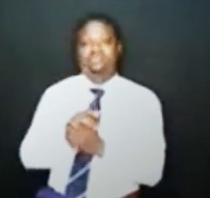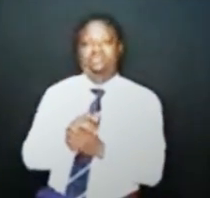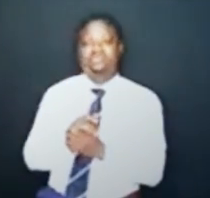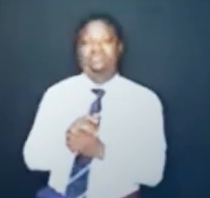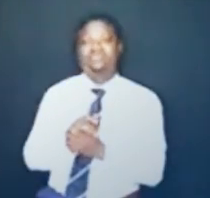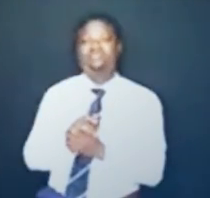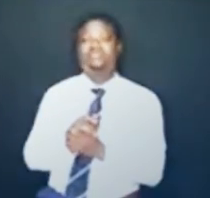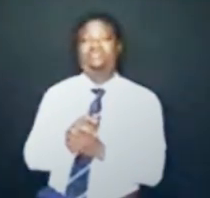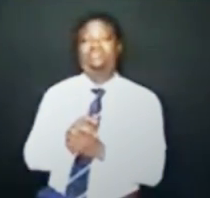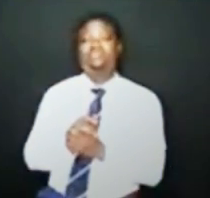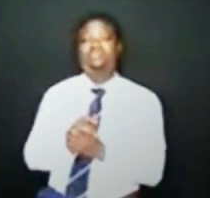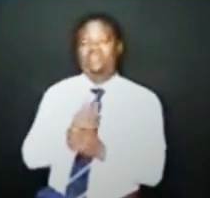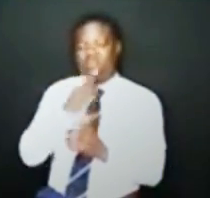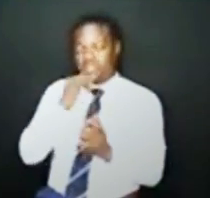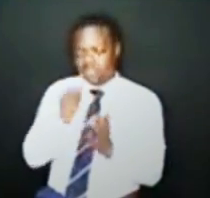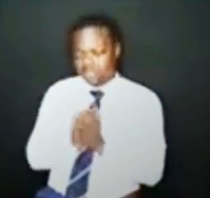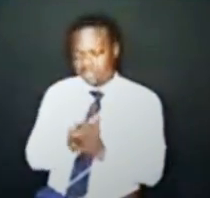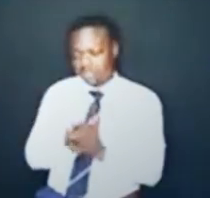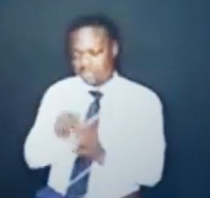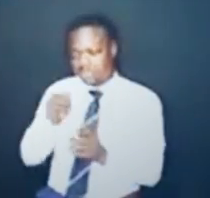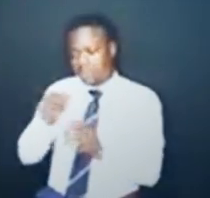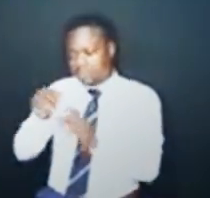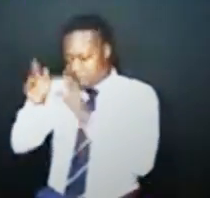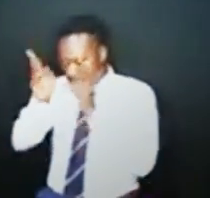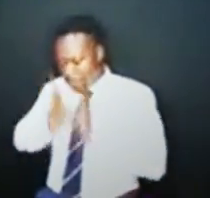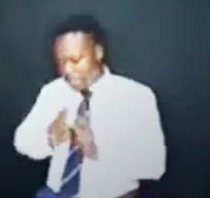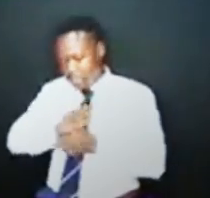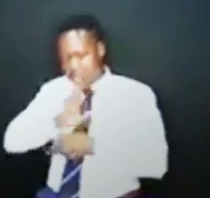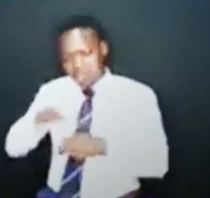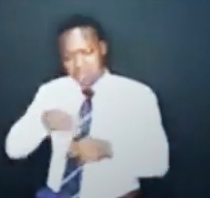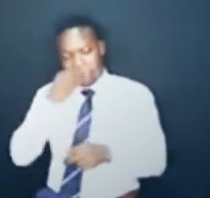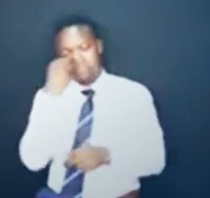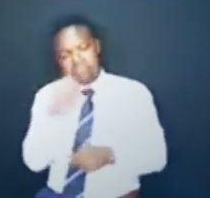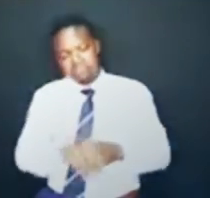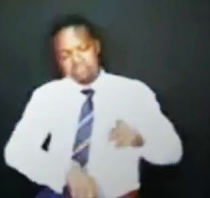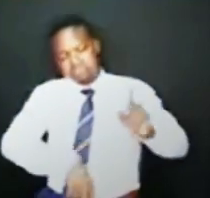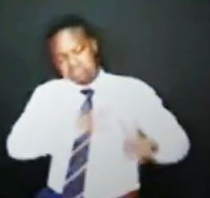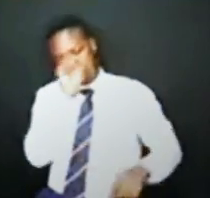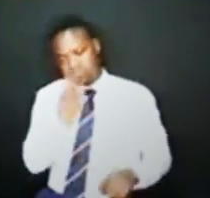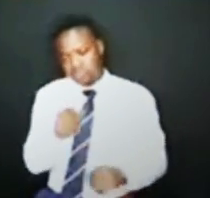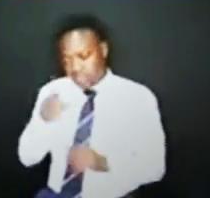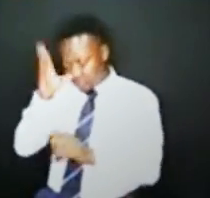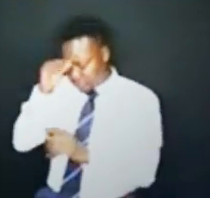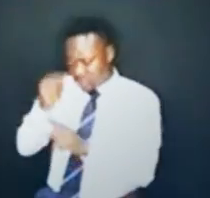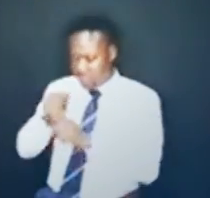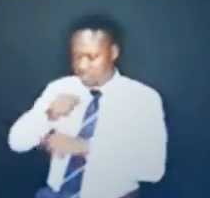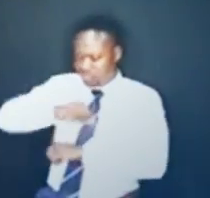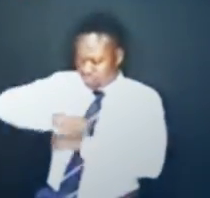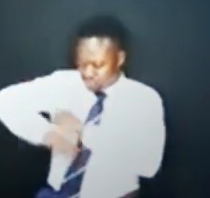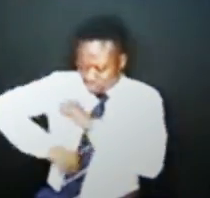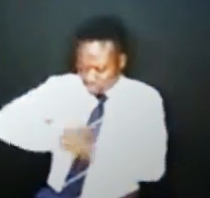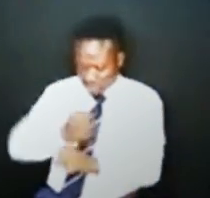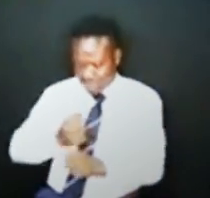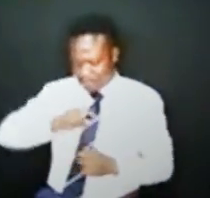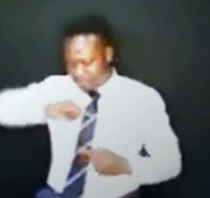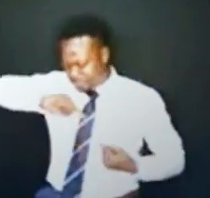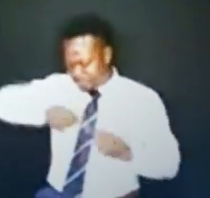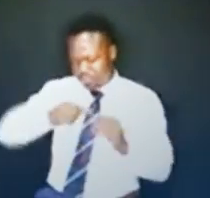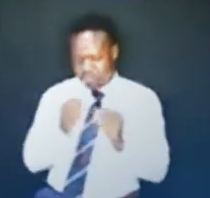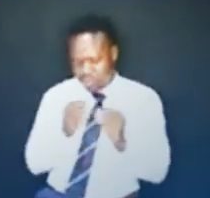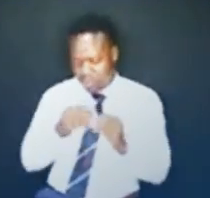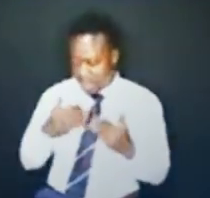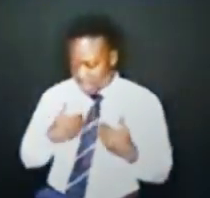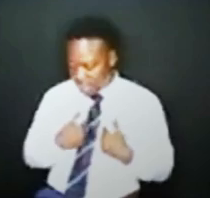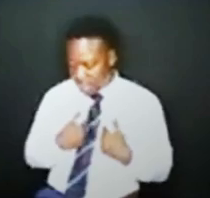He was despised and rejected by mankind, a man of suffering and familiar with pain,